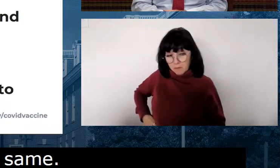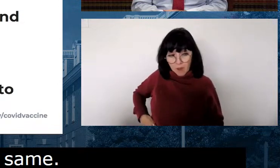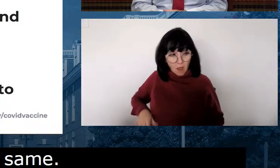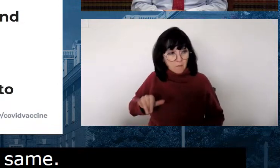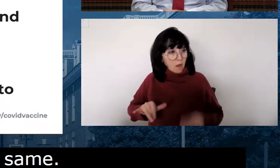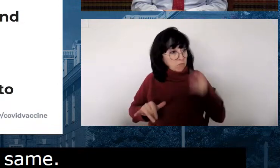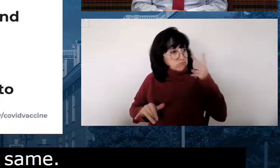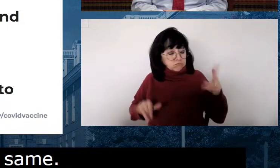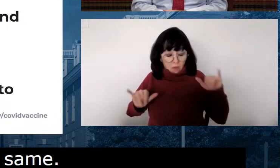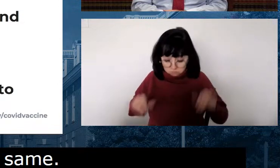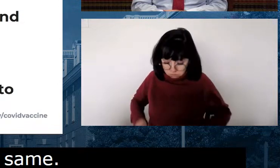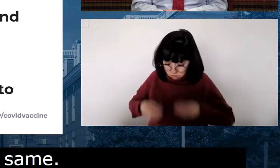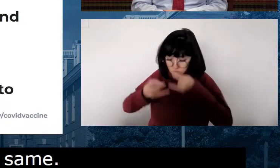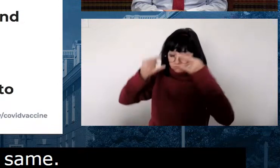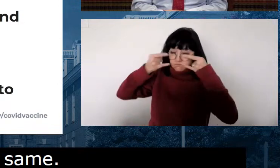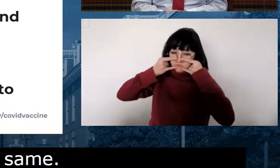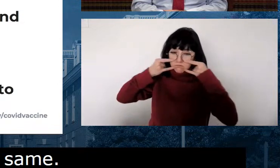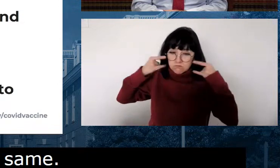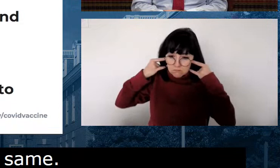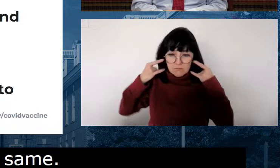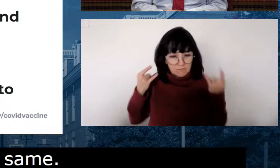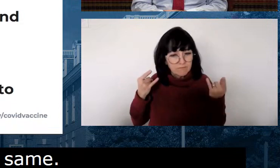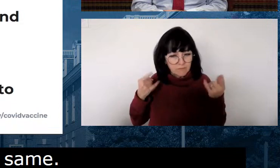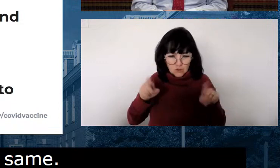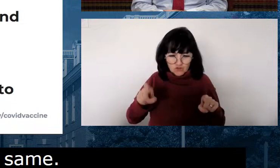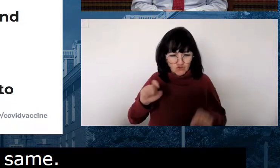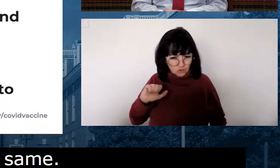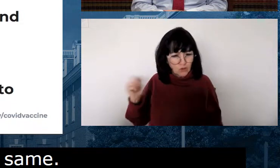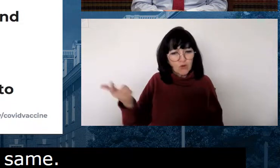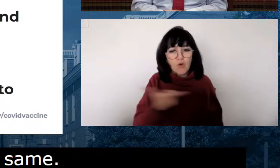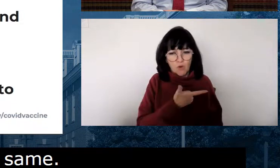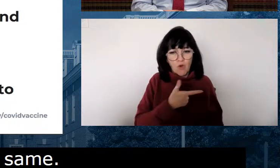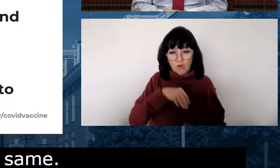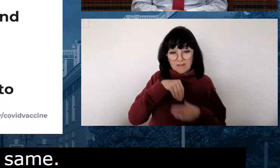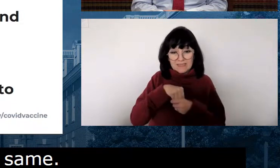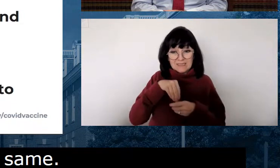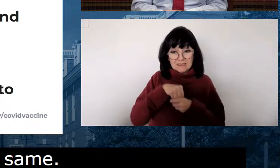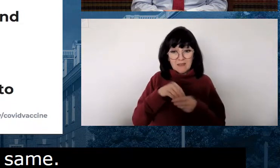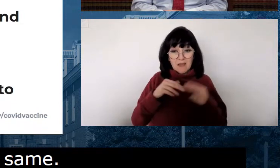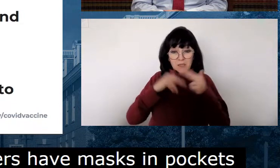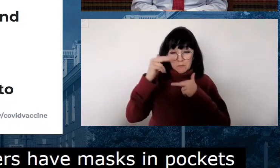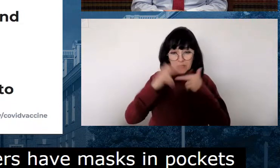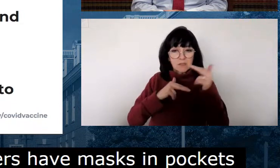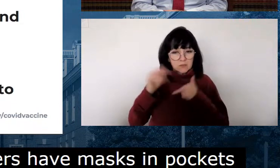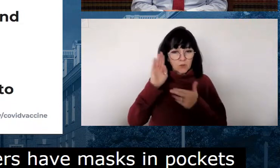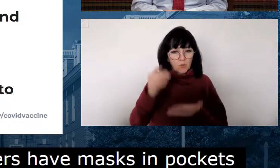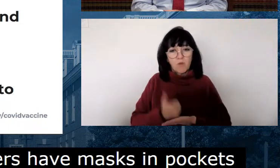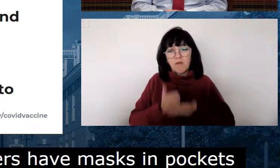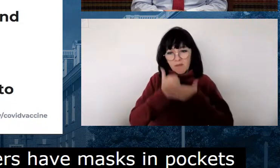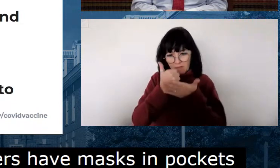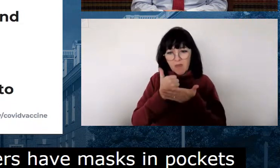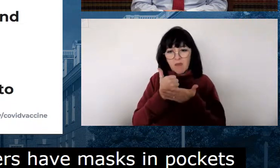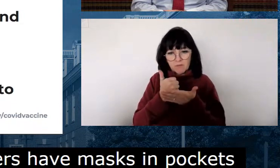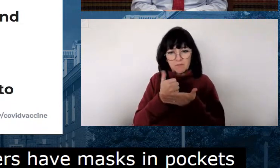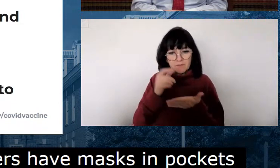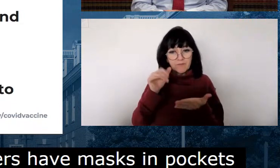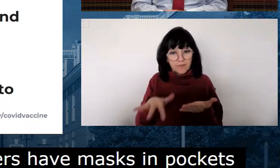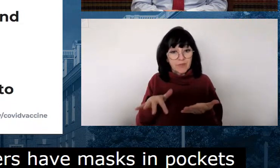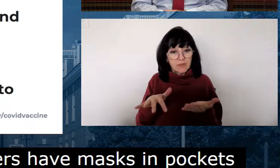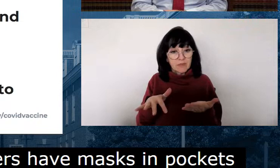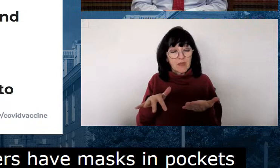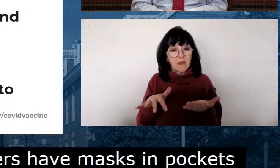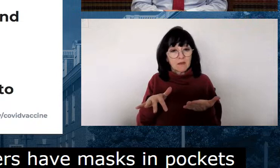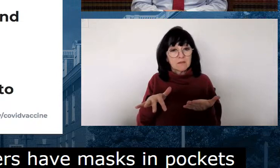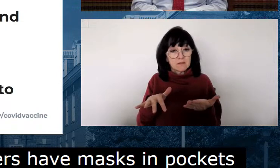them on. We should all be wearing masks when we're indoors, and it's going to help us. And one of the observations that